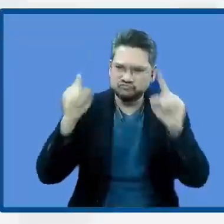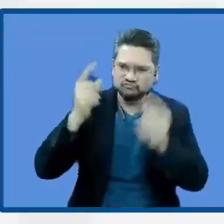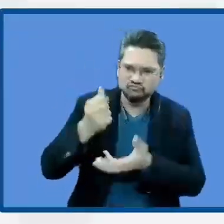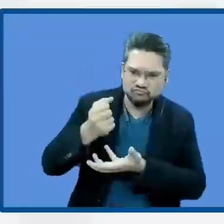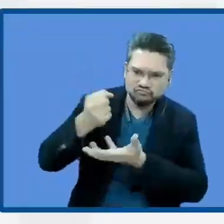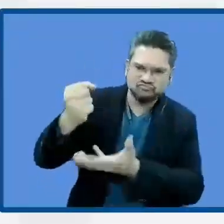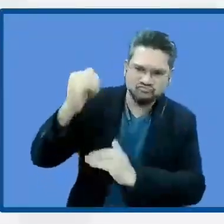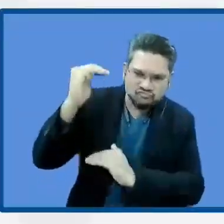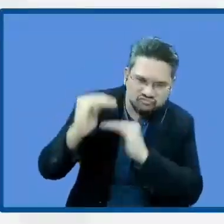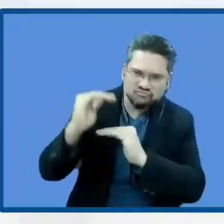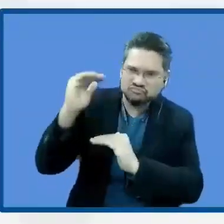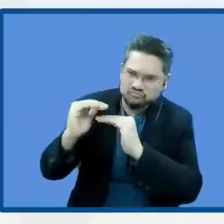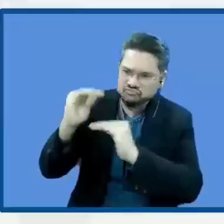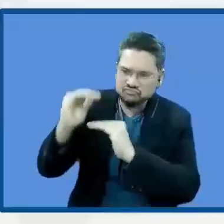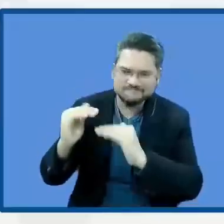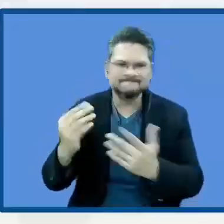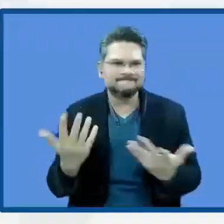to research,